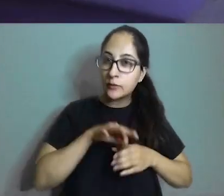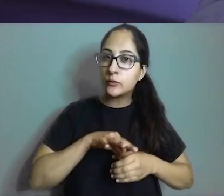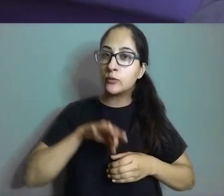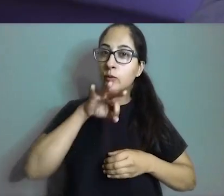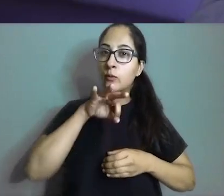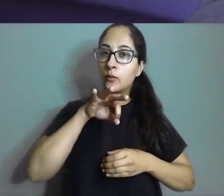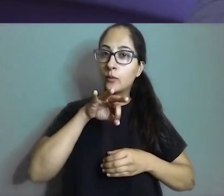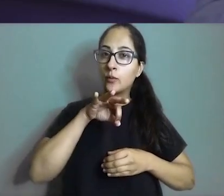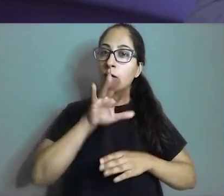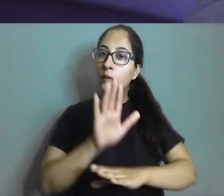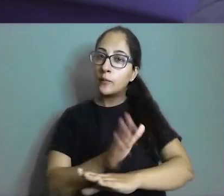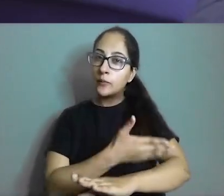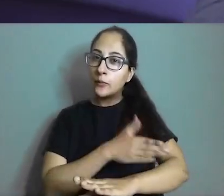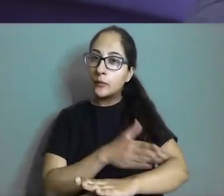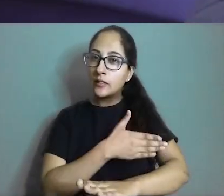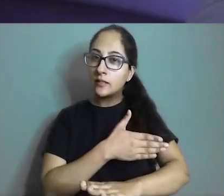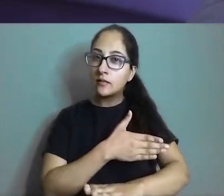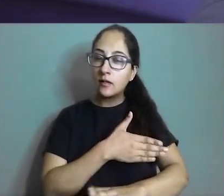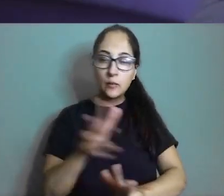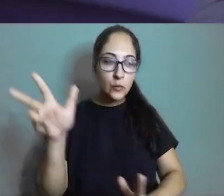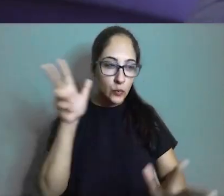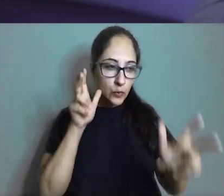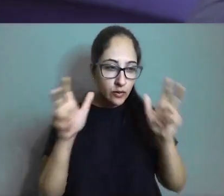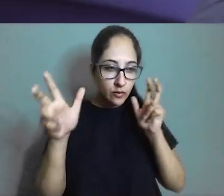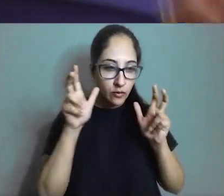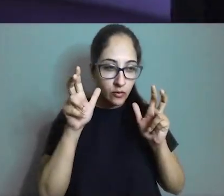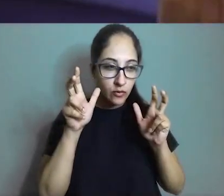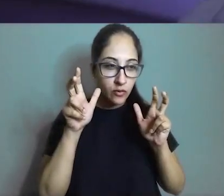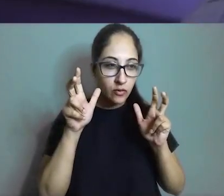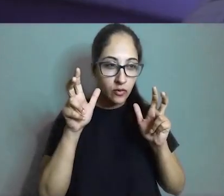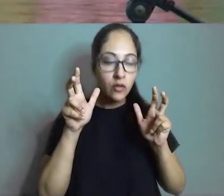language, and I feel it's actually a language at a soul